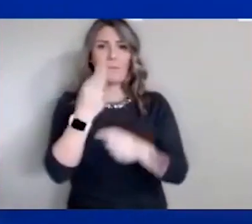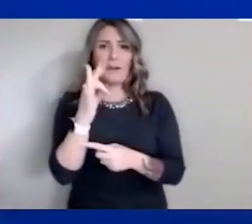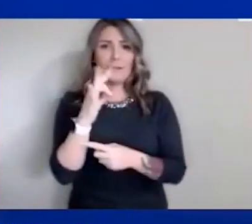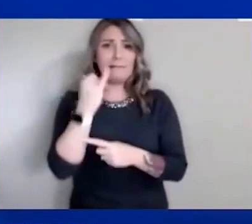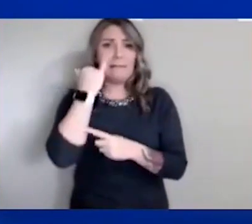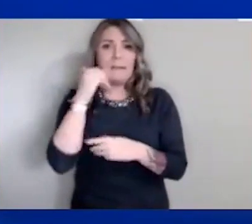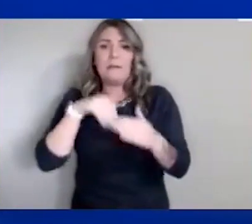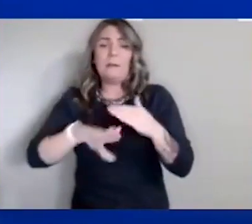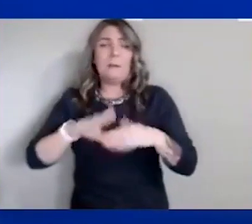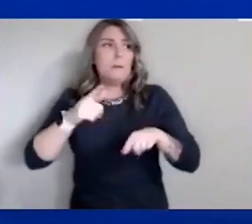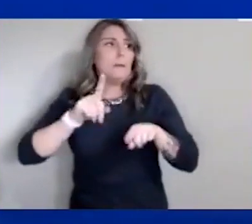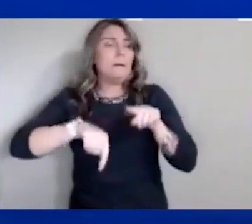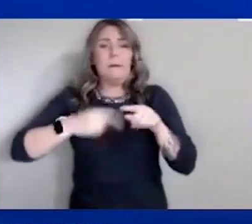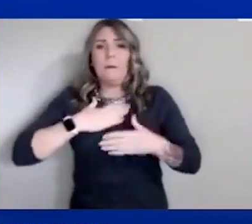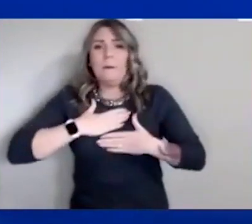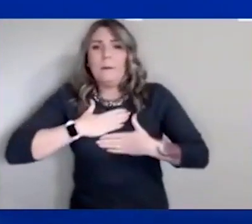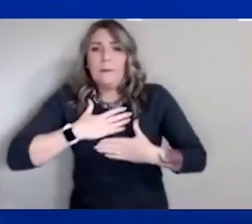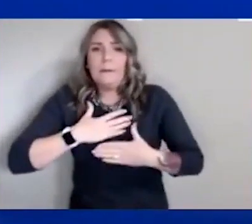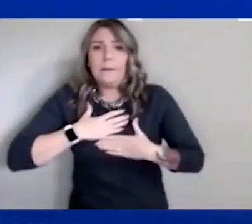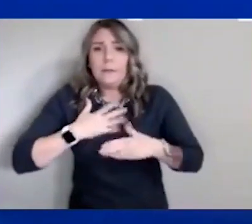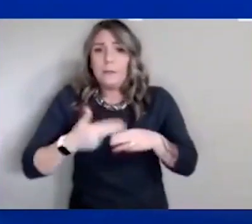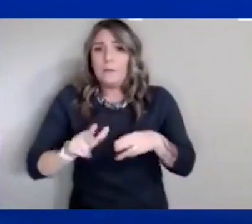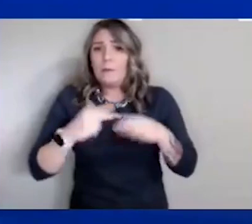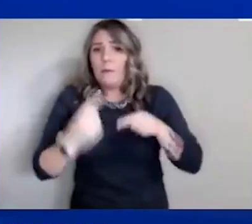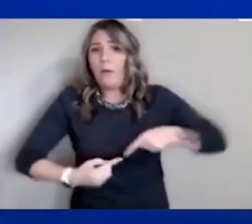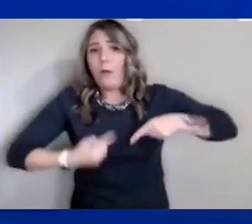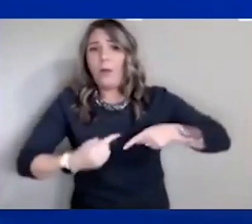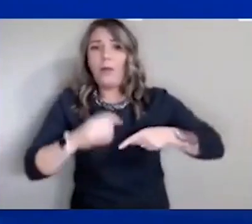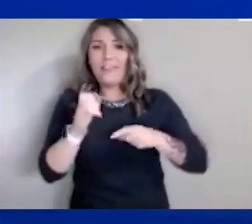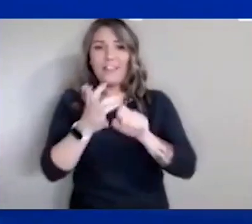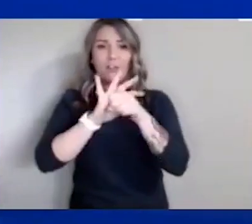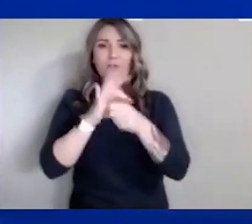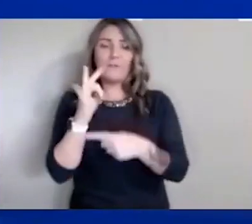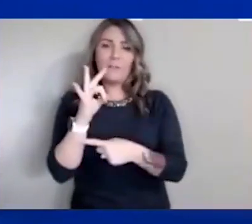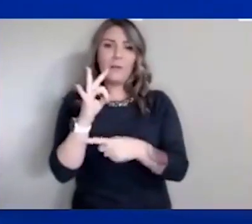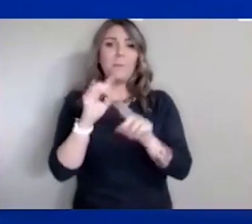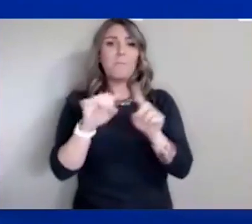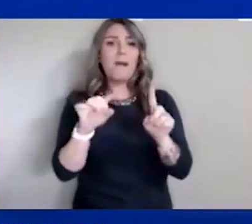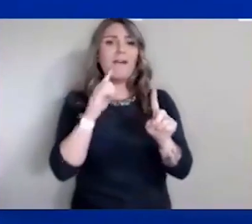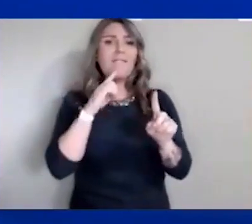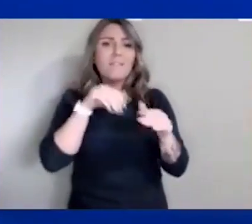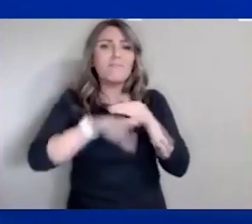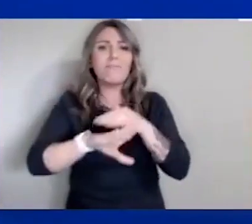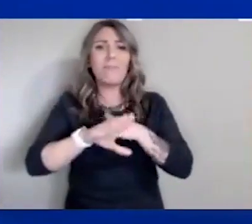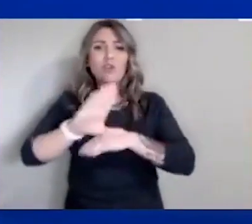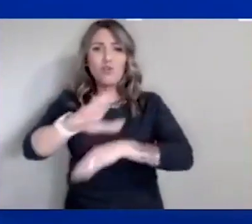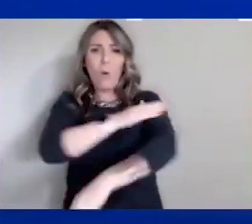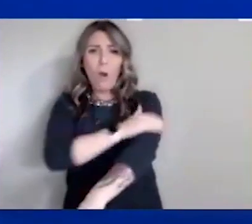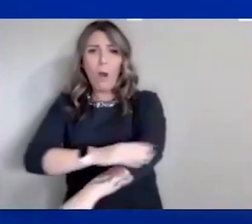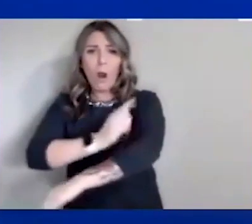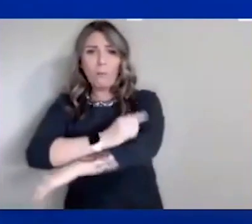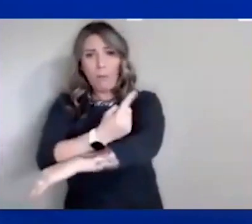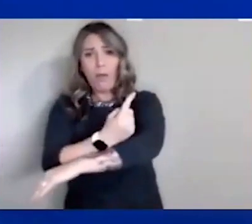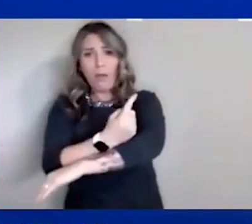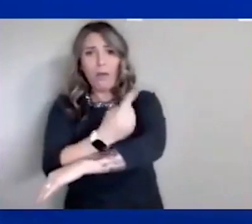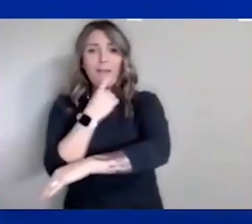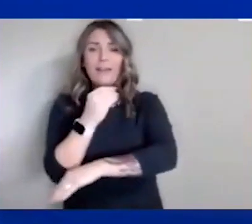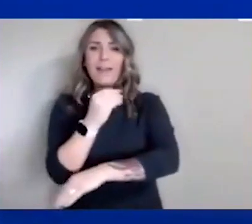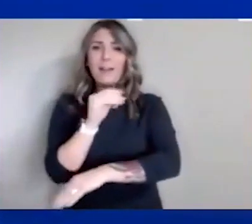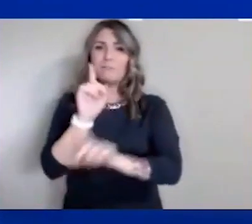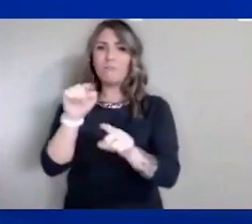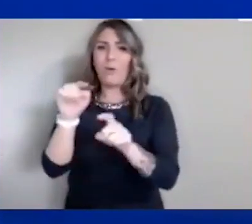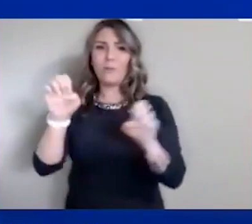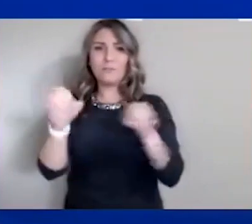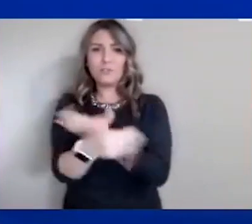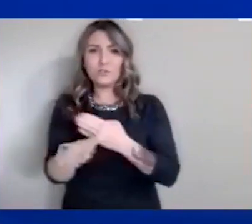breath and an infiltrate, okay, that's COVID. But if you're coming in and you broke your arm and you're in the hospital and we're in the emergency room and we check your